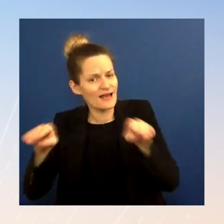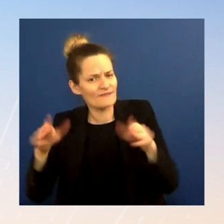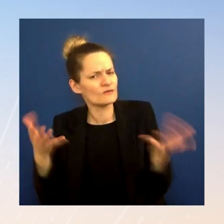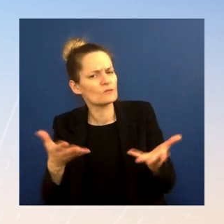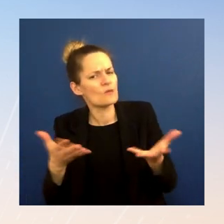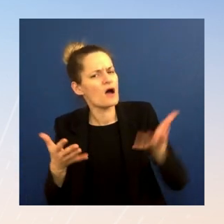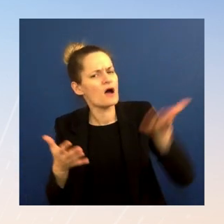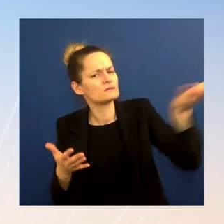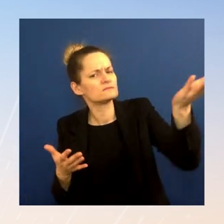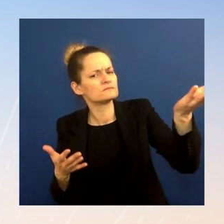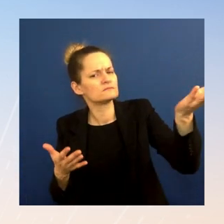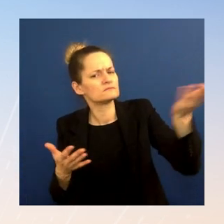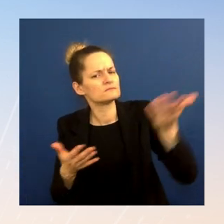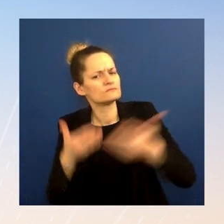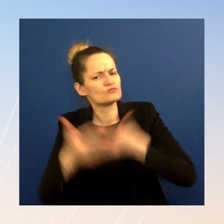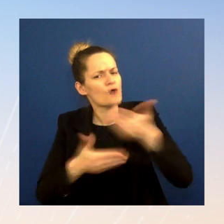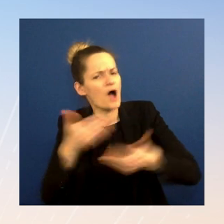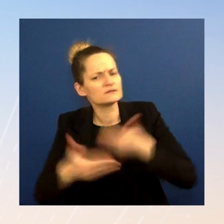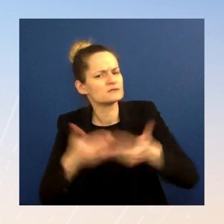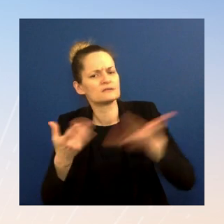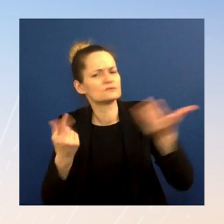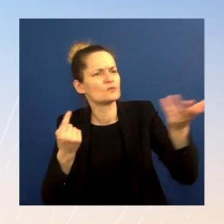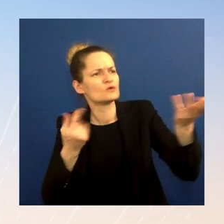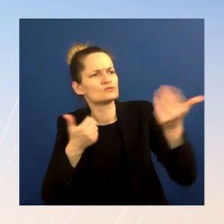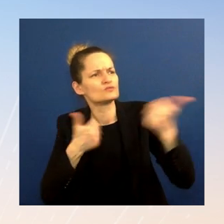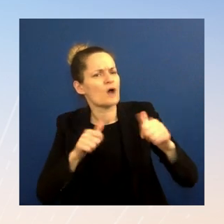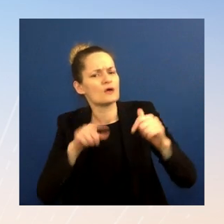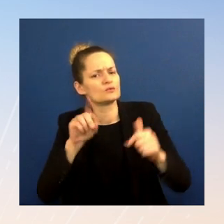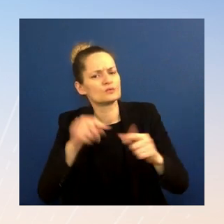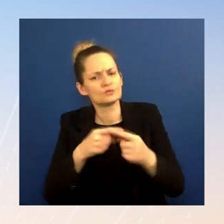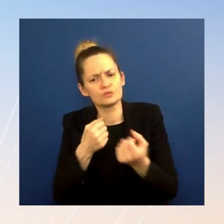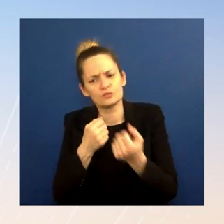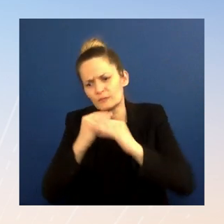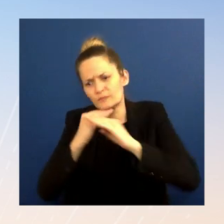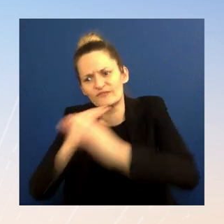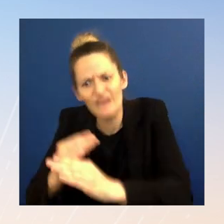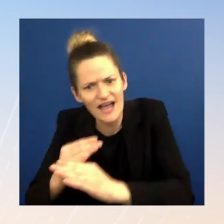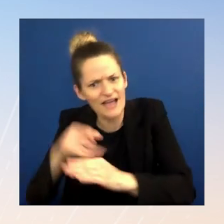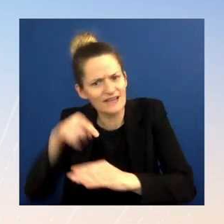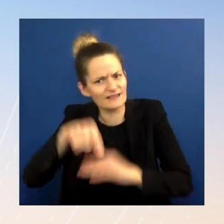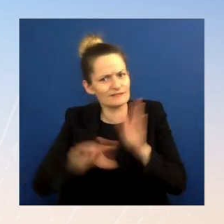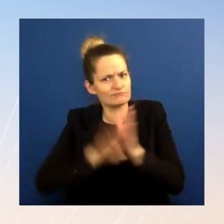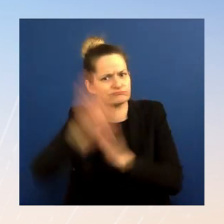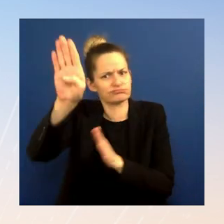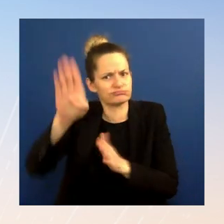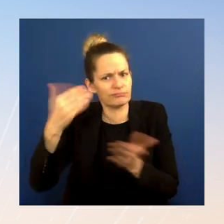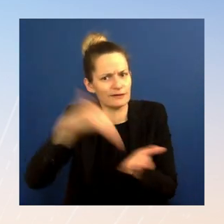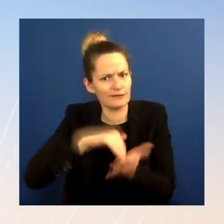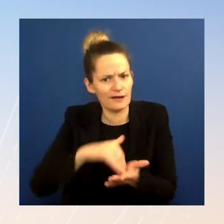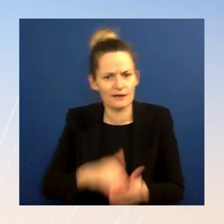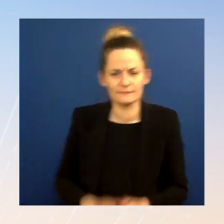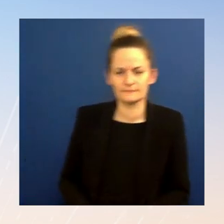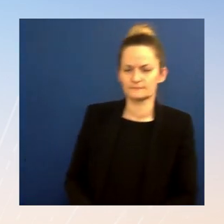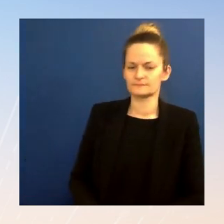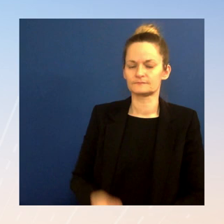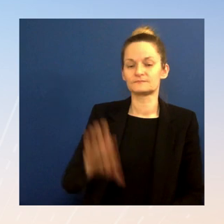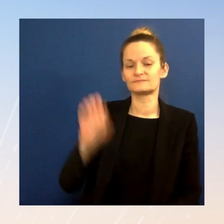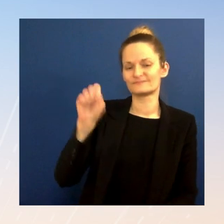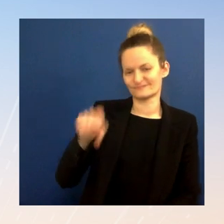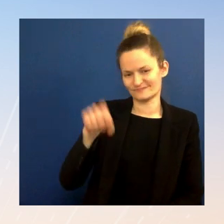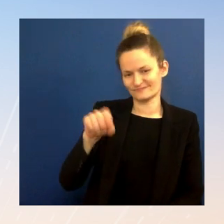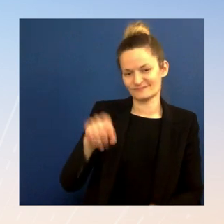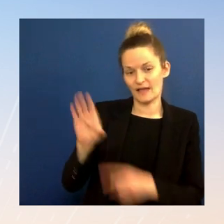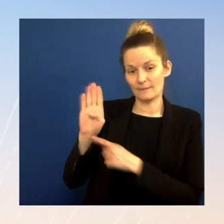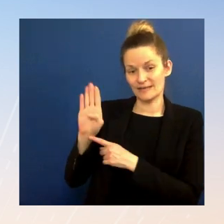have seen, and I think you're talking about the BA2 variant, and we are closely watching and monitoring the situation both in Europe and in China. BA2